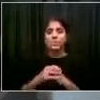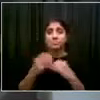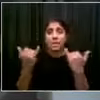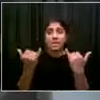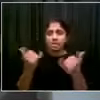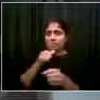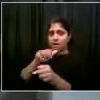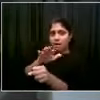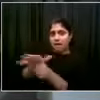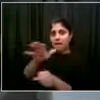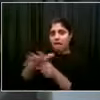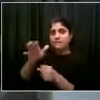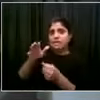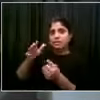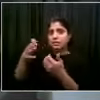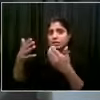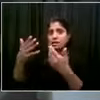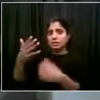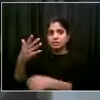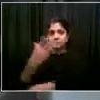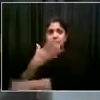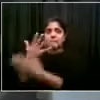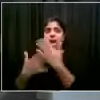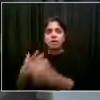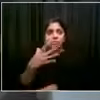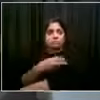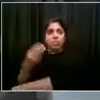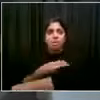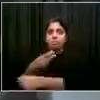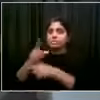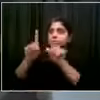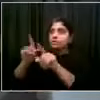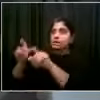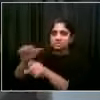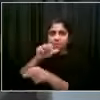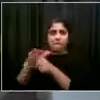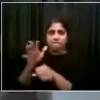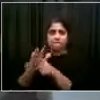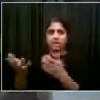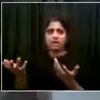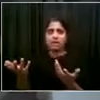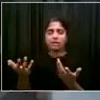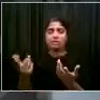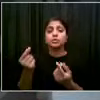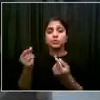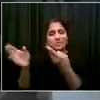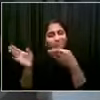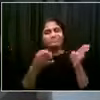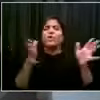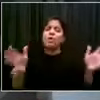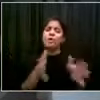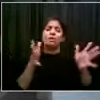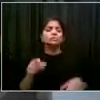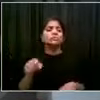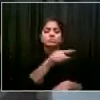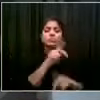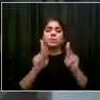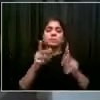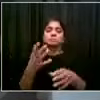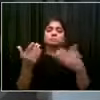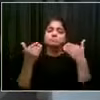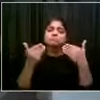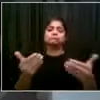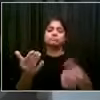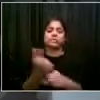effective, highly safe, that even people who have been infected in the past should continue to receive them. And that should be our standard for